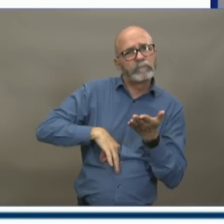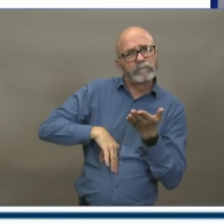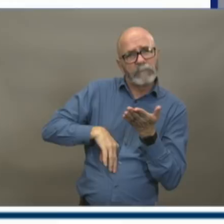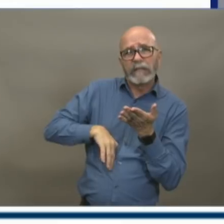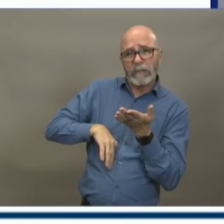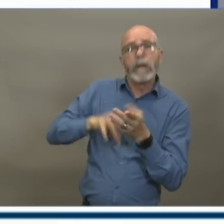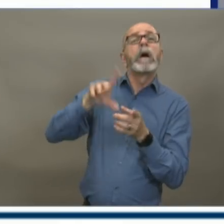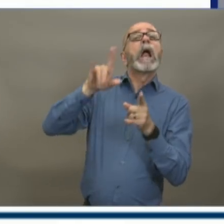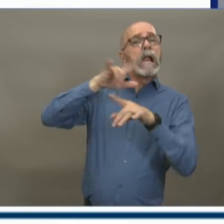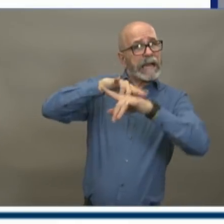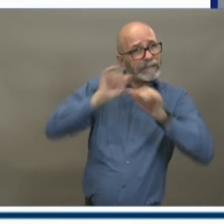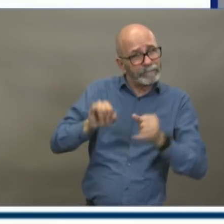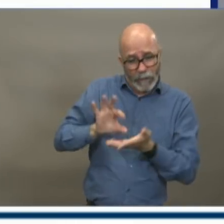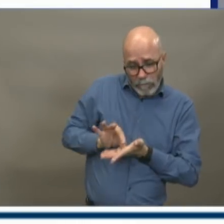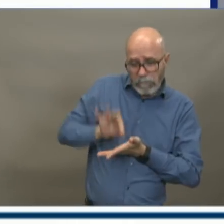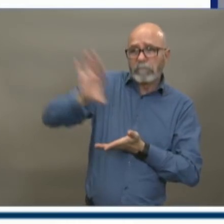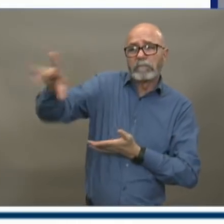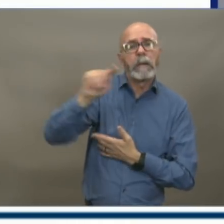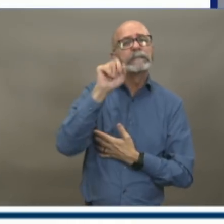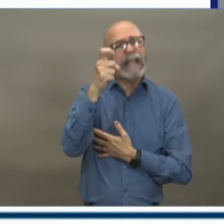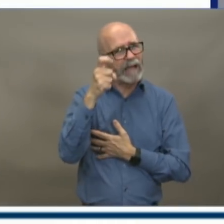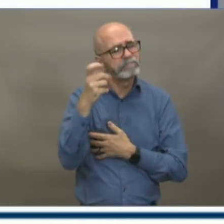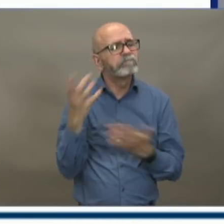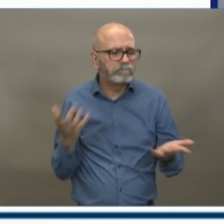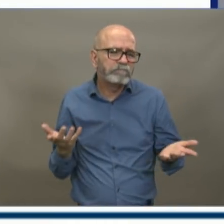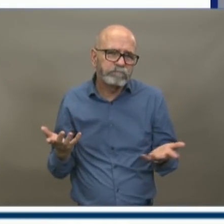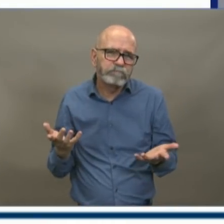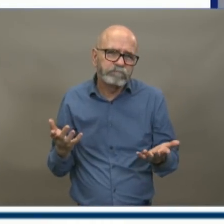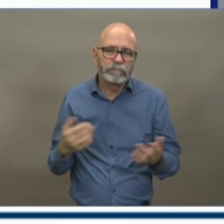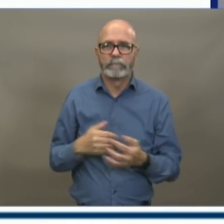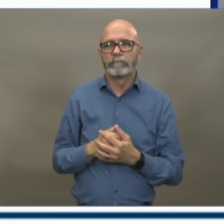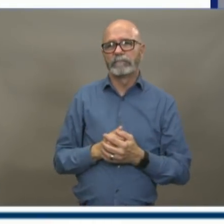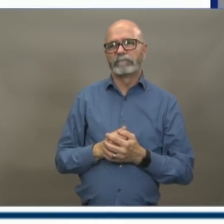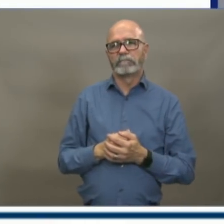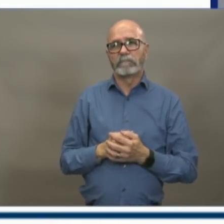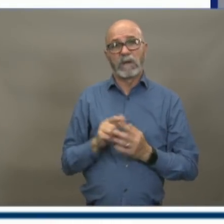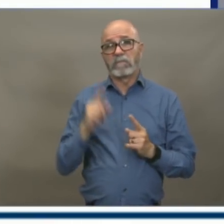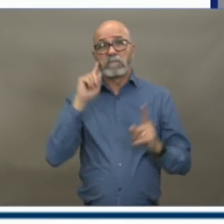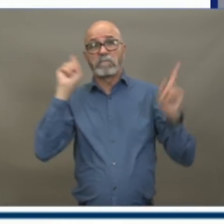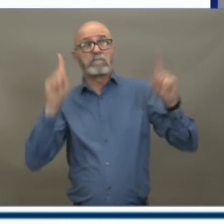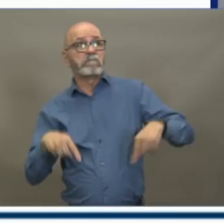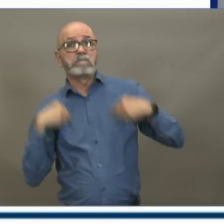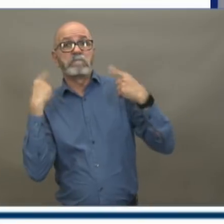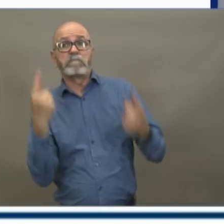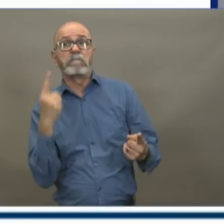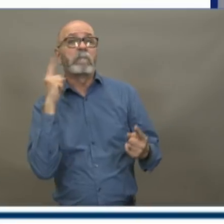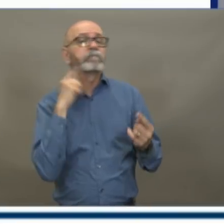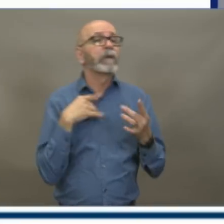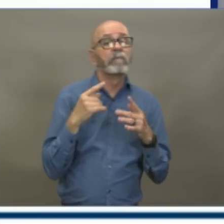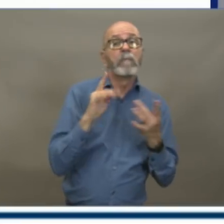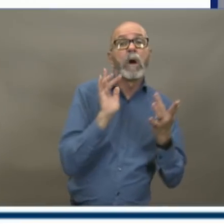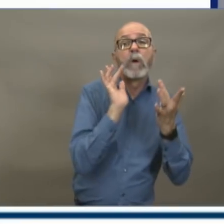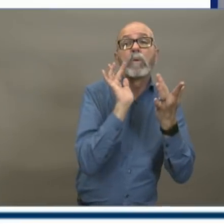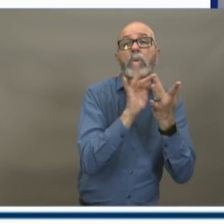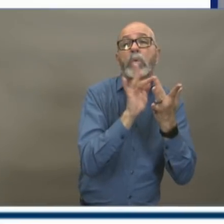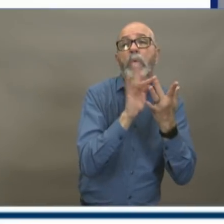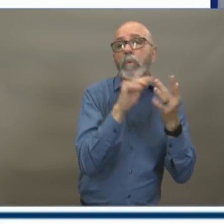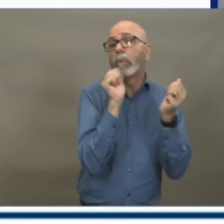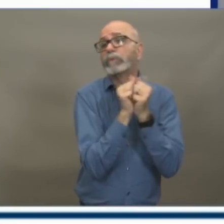the municipality can continue to provide that services. But I have not had any contact with our local UNSM. That would have been at the minister